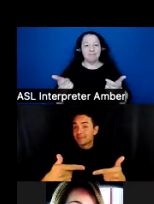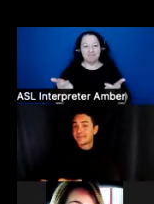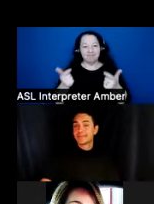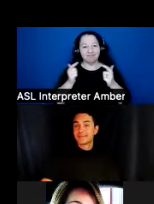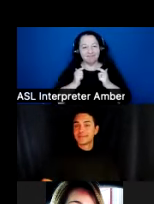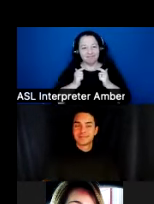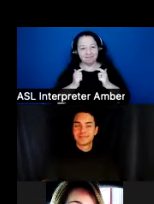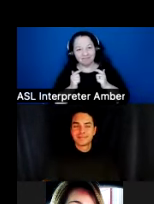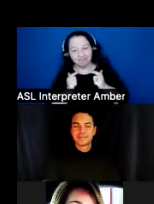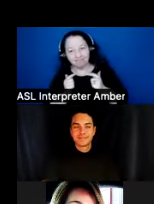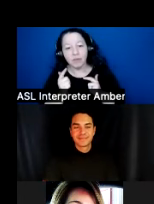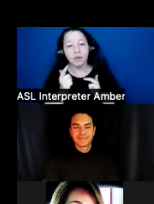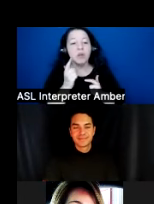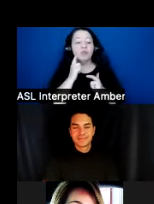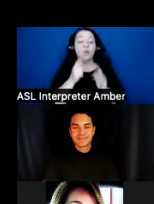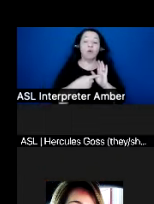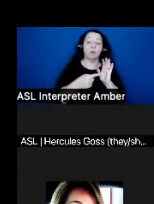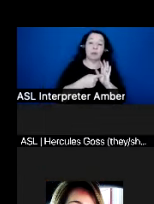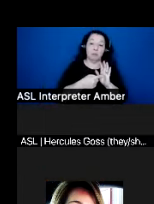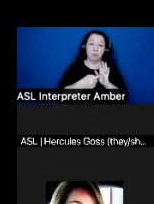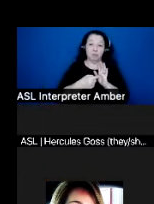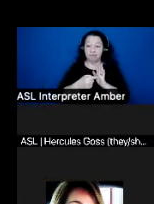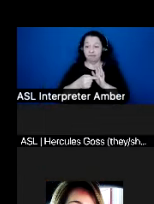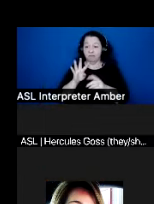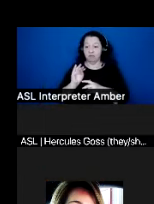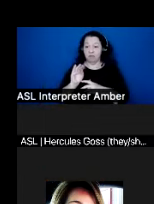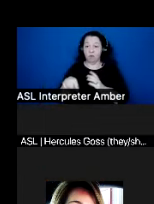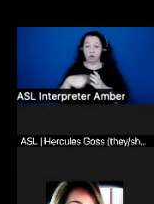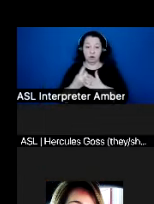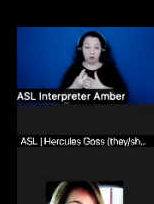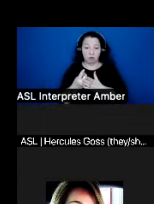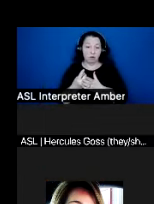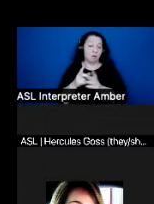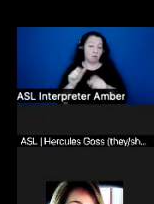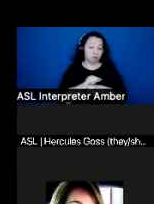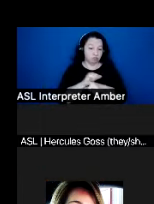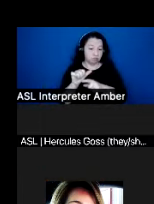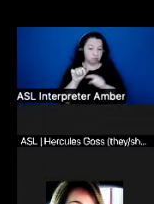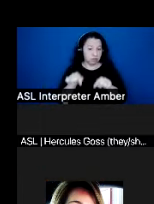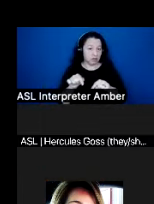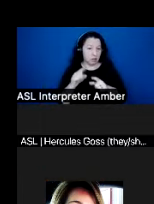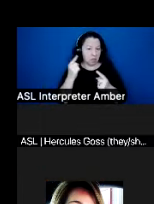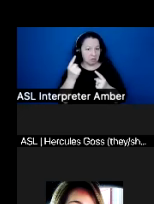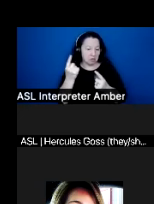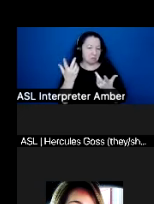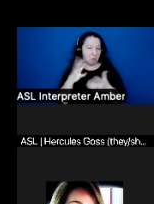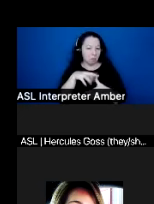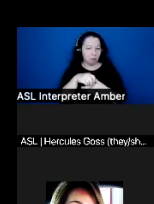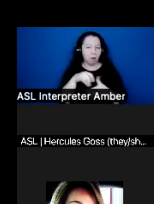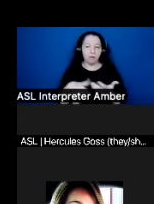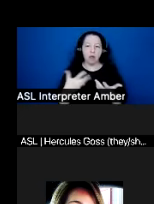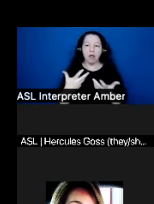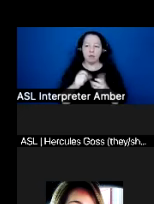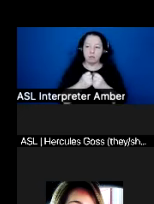40 hour could be considered a part of that social change advocacy, right? It's an opportunity for us